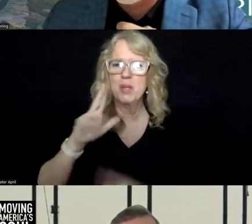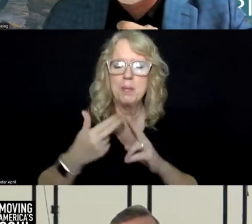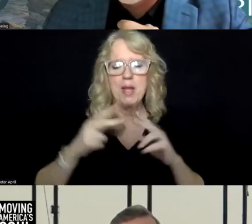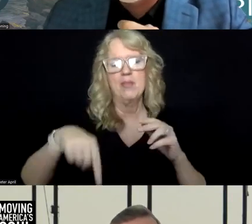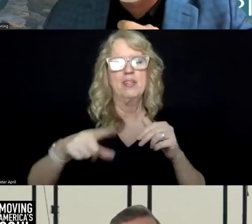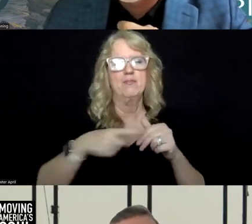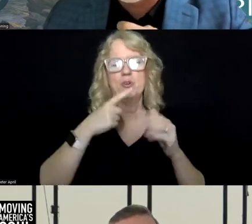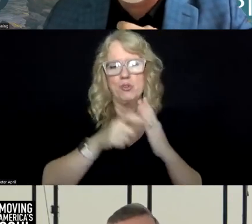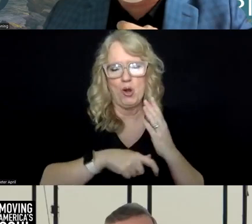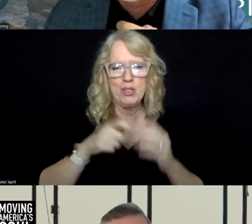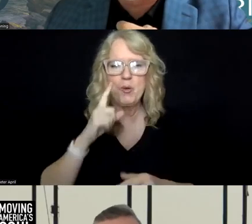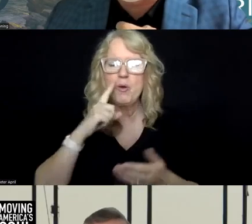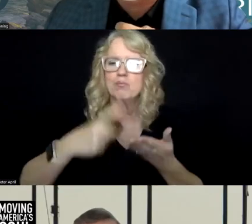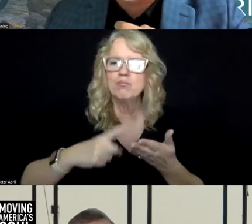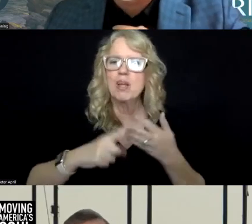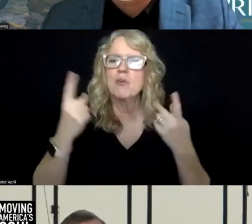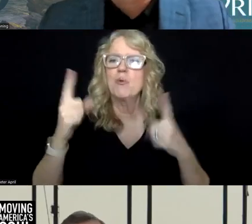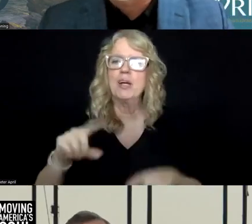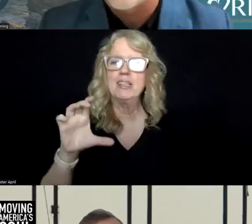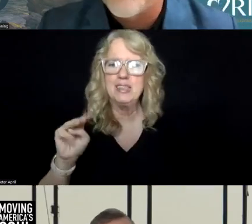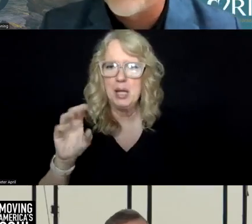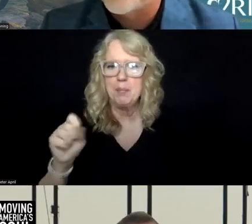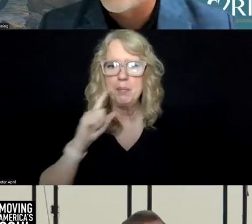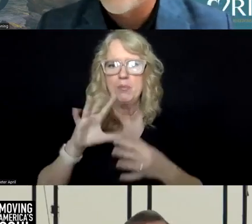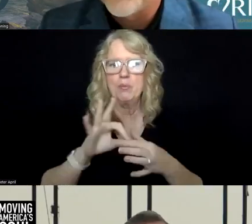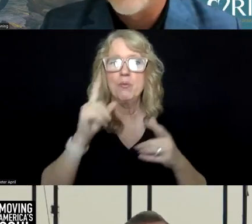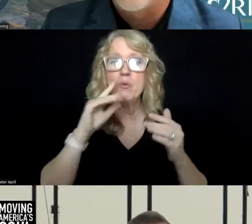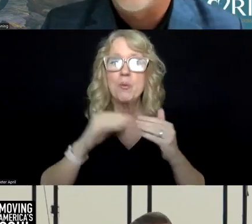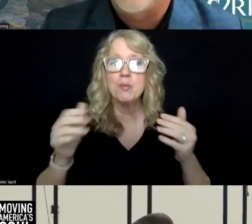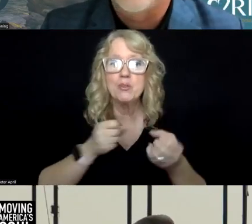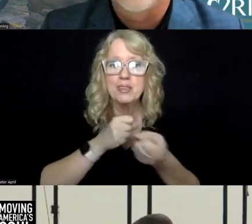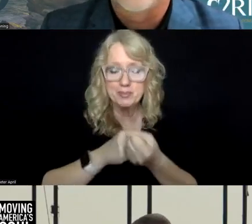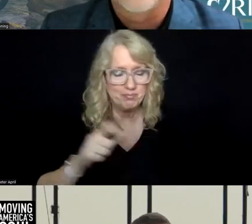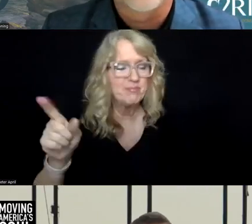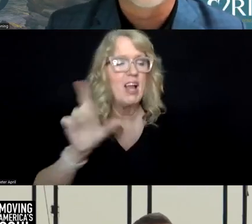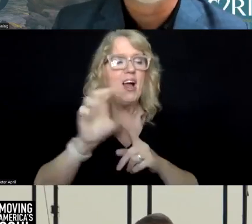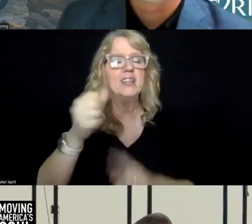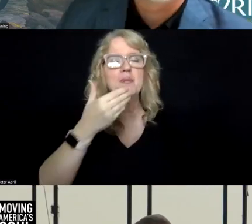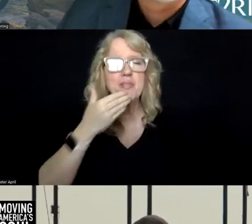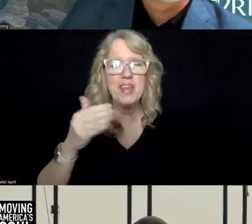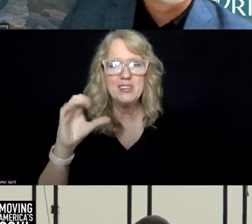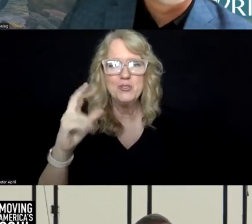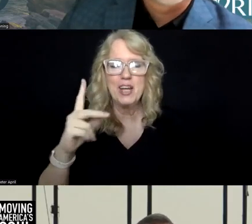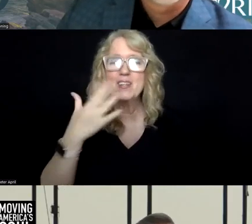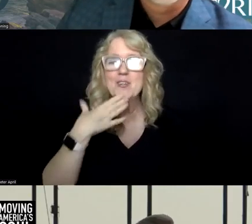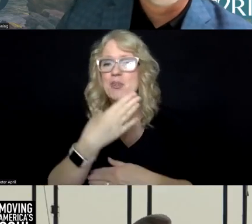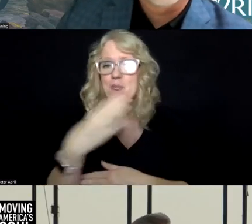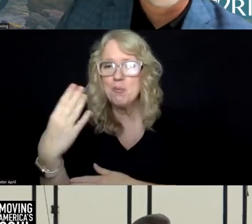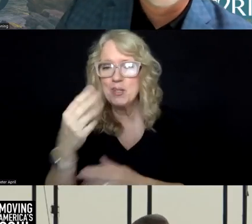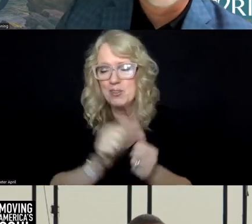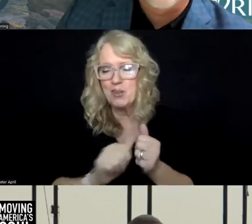first article discussing what's going on with CMS related to peer support. Awesome. Thank you, Chuck. And good morning to